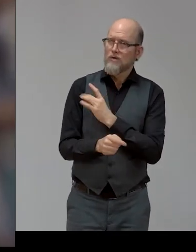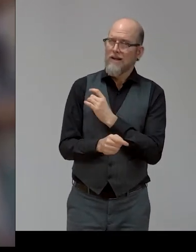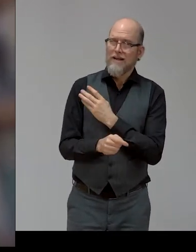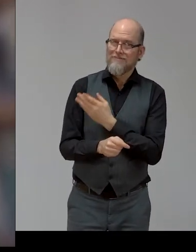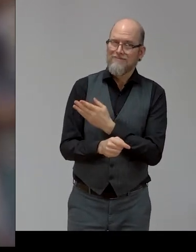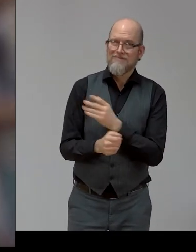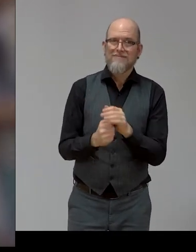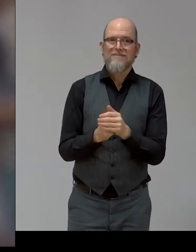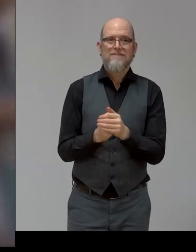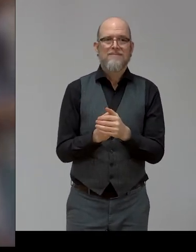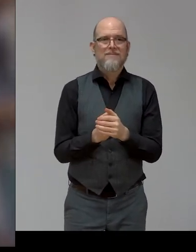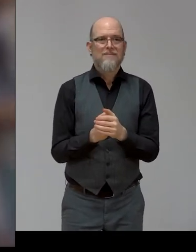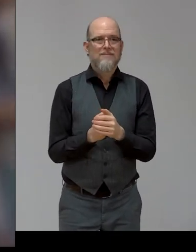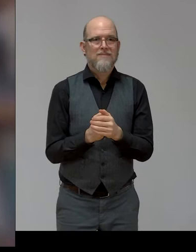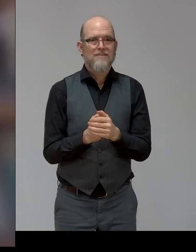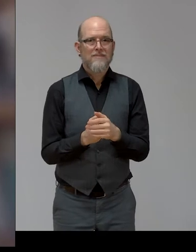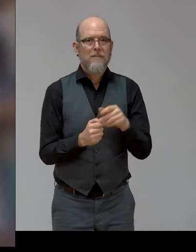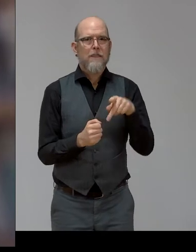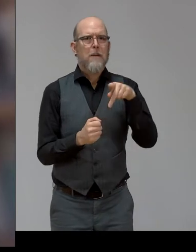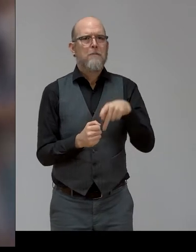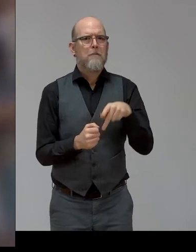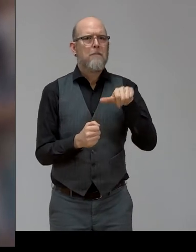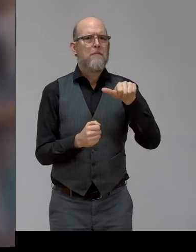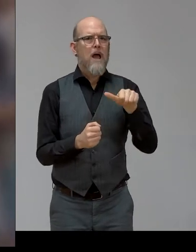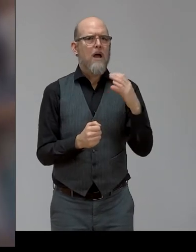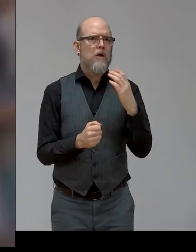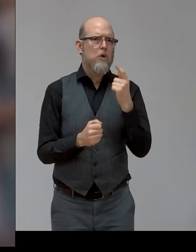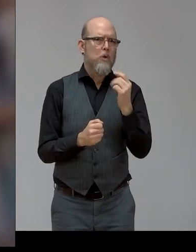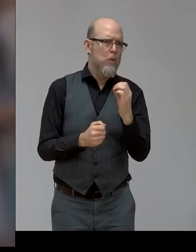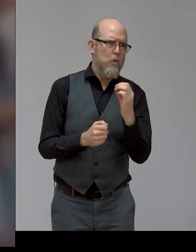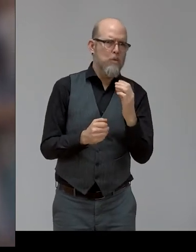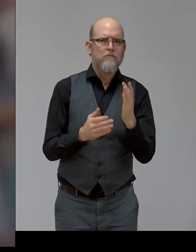Before I mention the program itself, let me tell you about our work together.